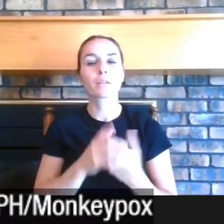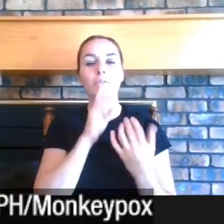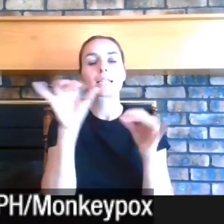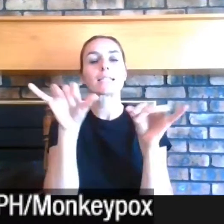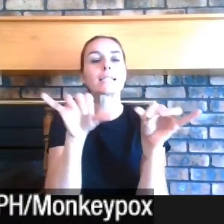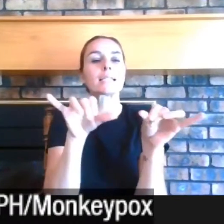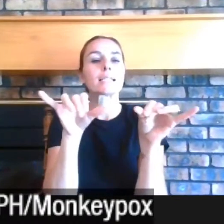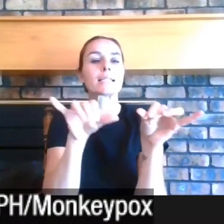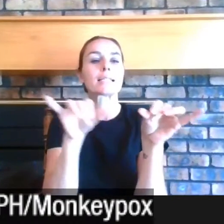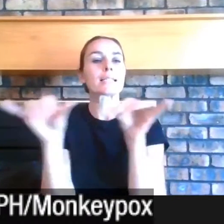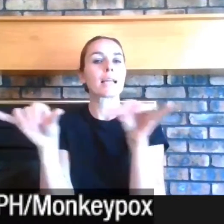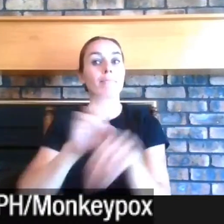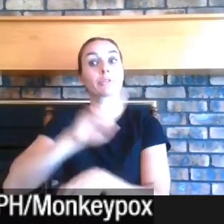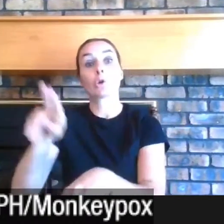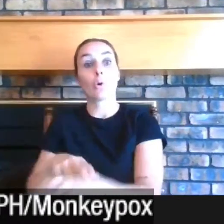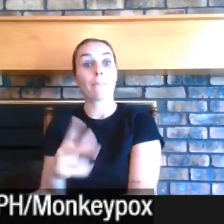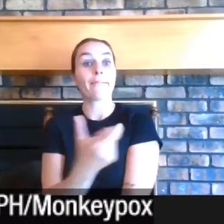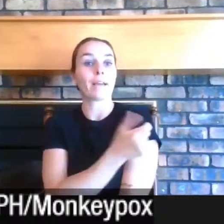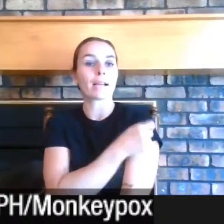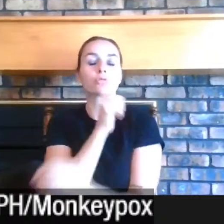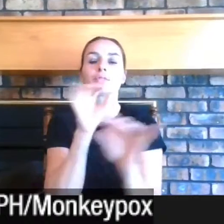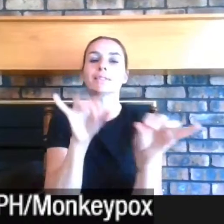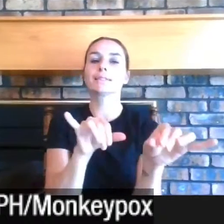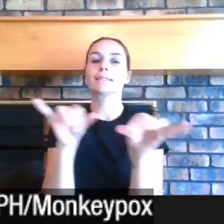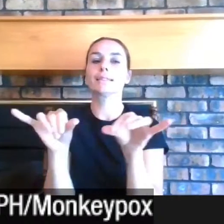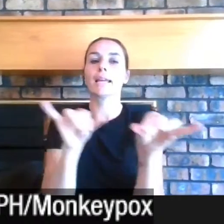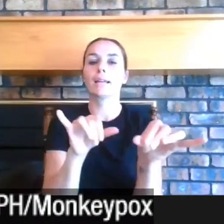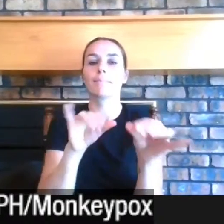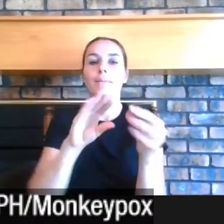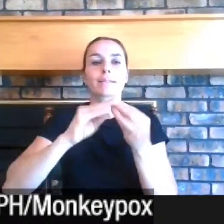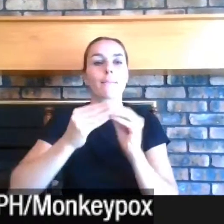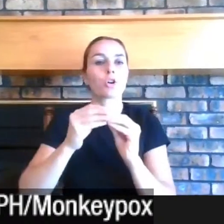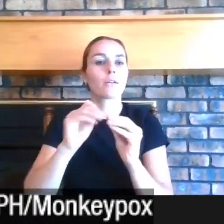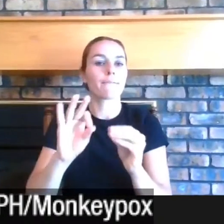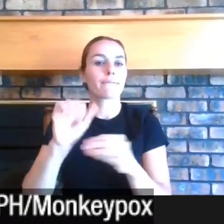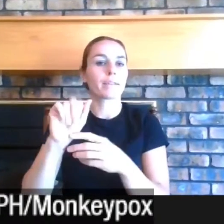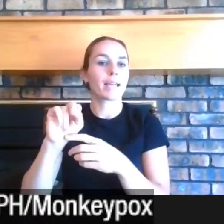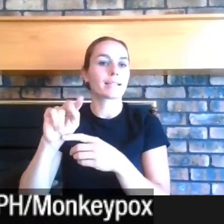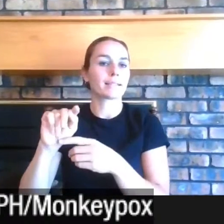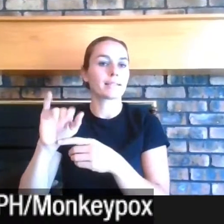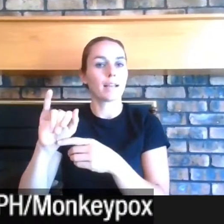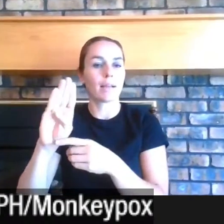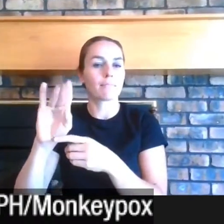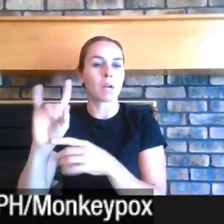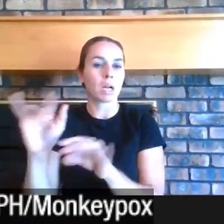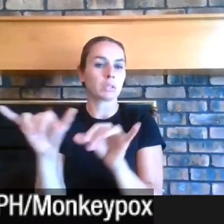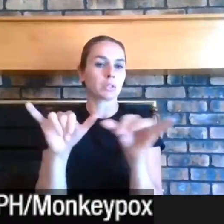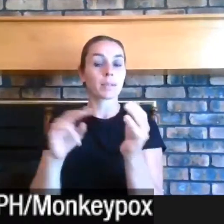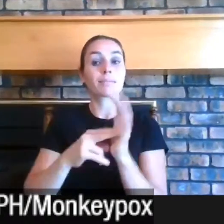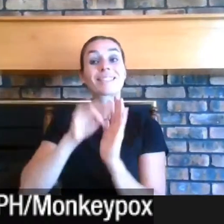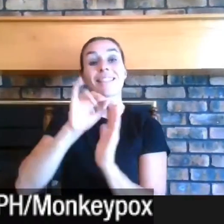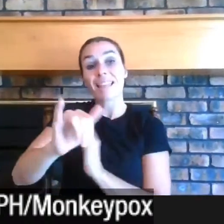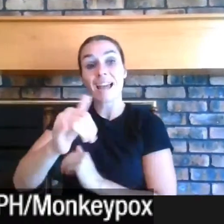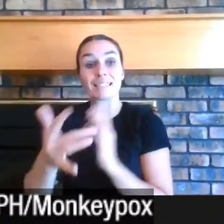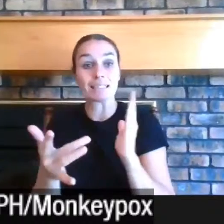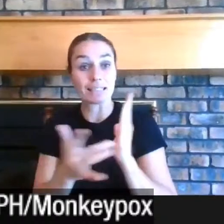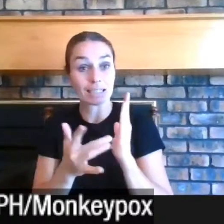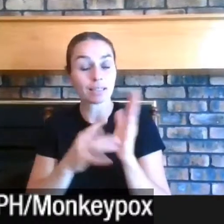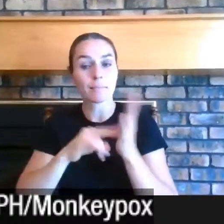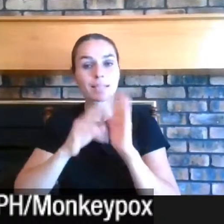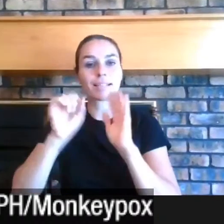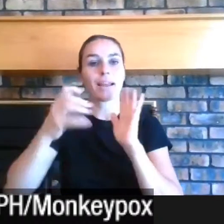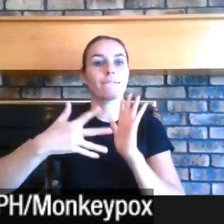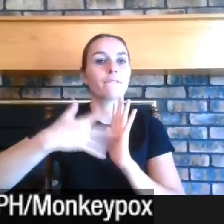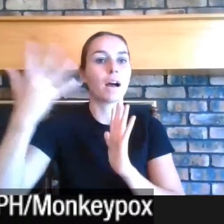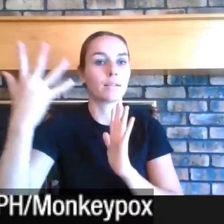levels of antibody response in the body. So by using this technique, we'll be able to give 5 times as many vaccines with